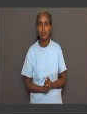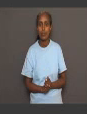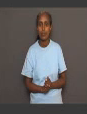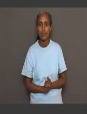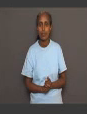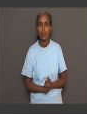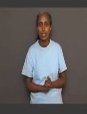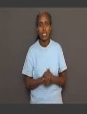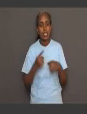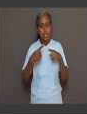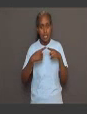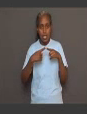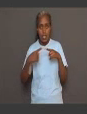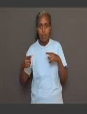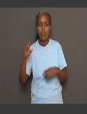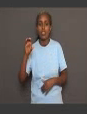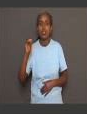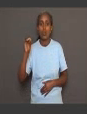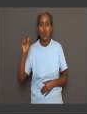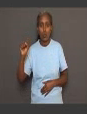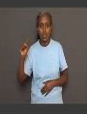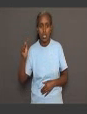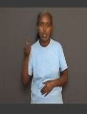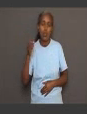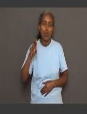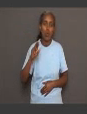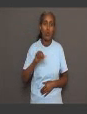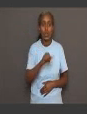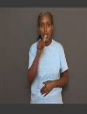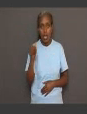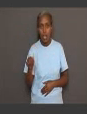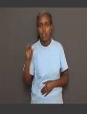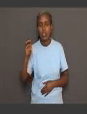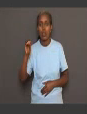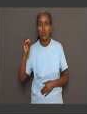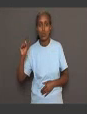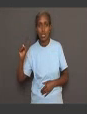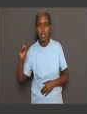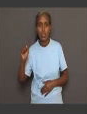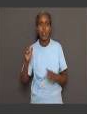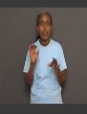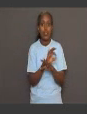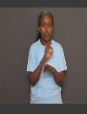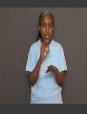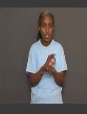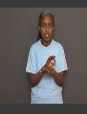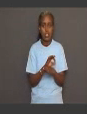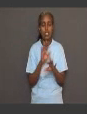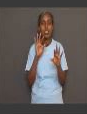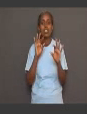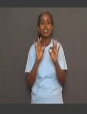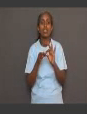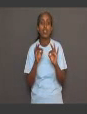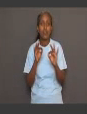The inverse cosine or arccosine function is